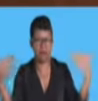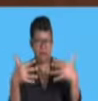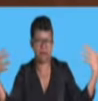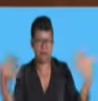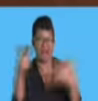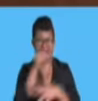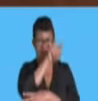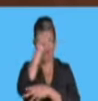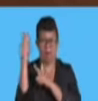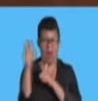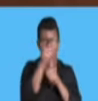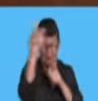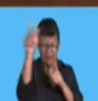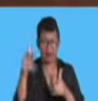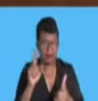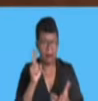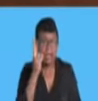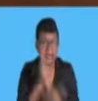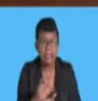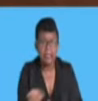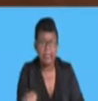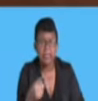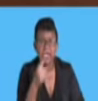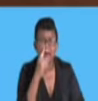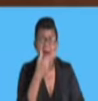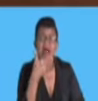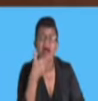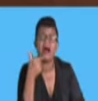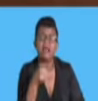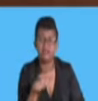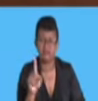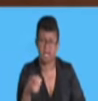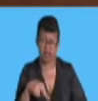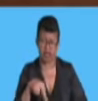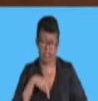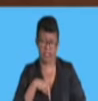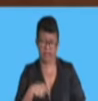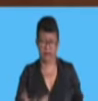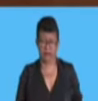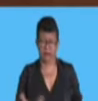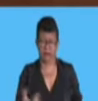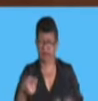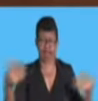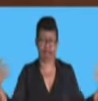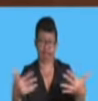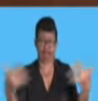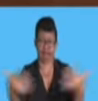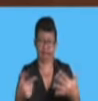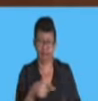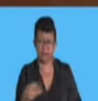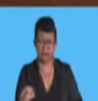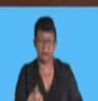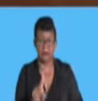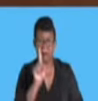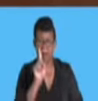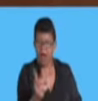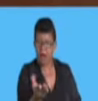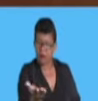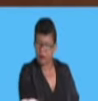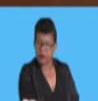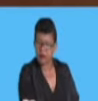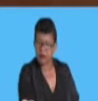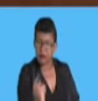indigenous Lebanese. Madam Speaker, His Excellency did not mention those killed in 2000,